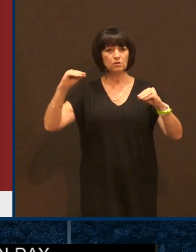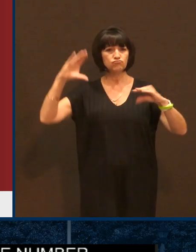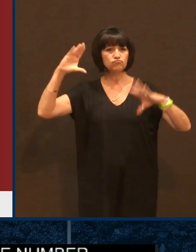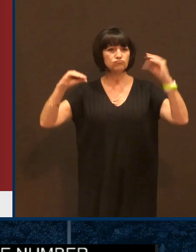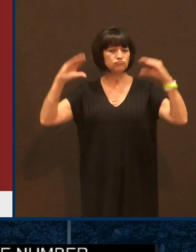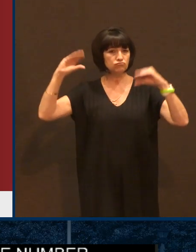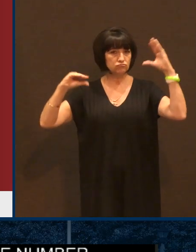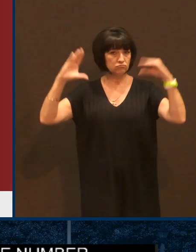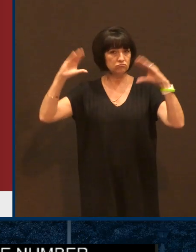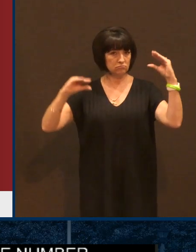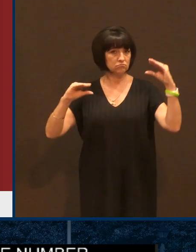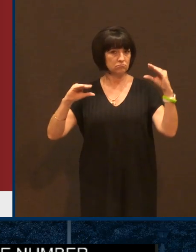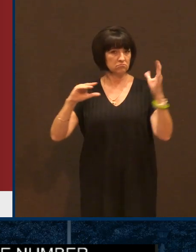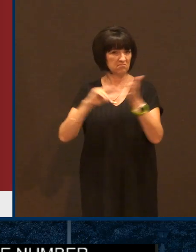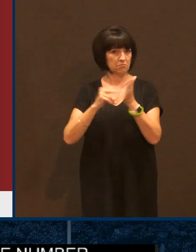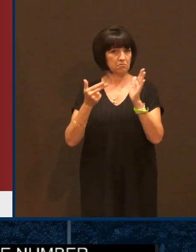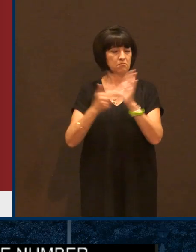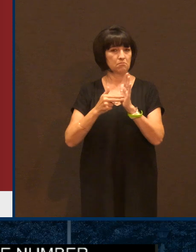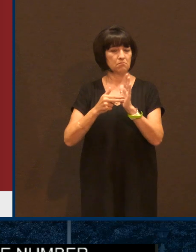meeting 100 cases